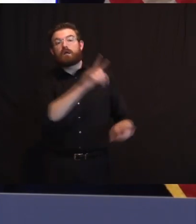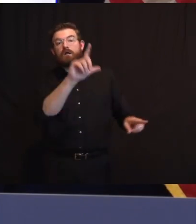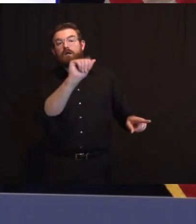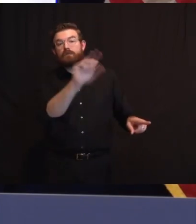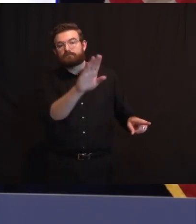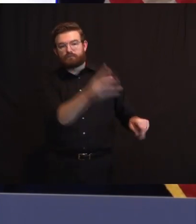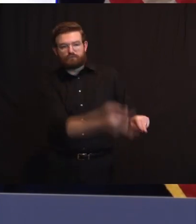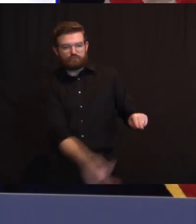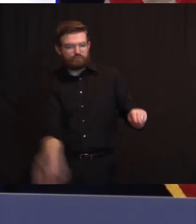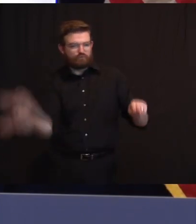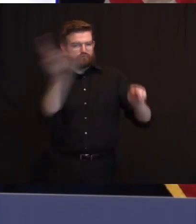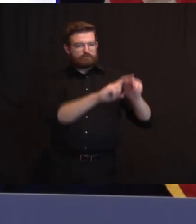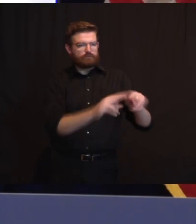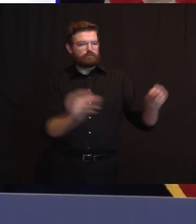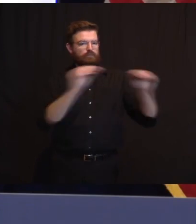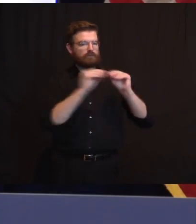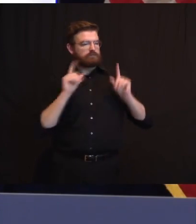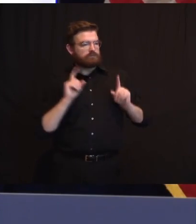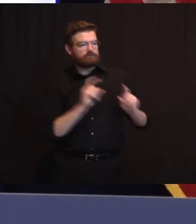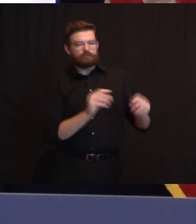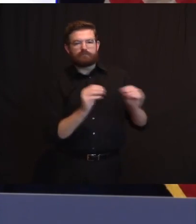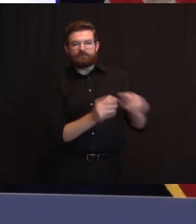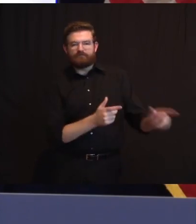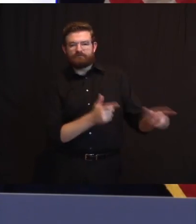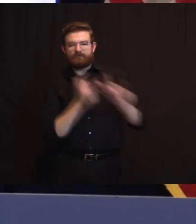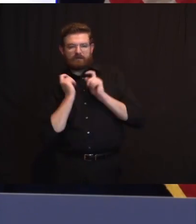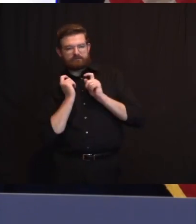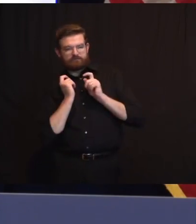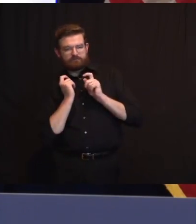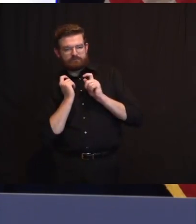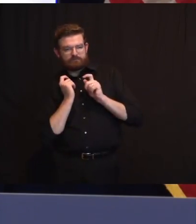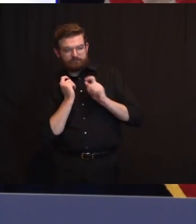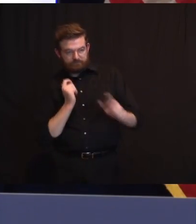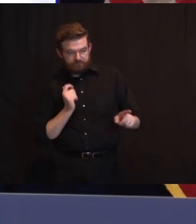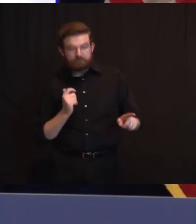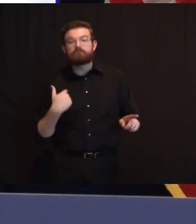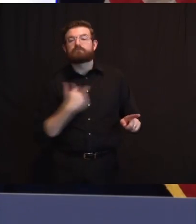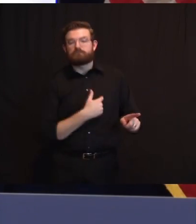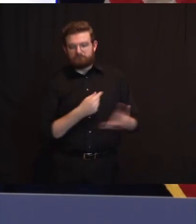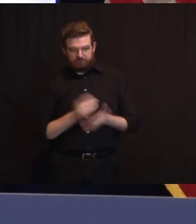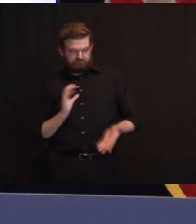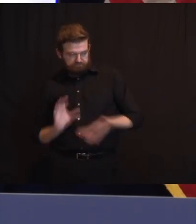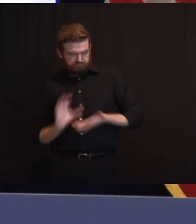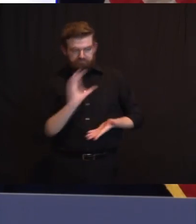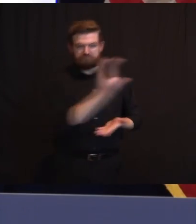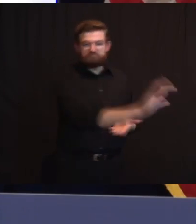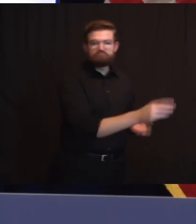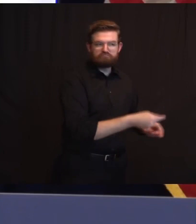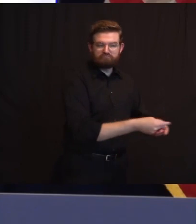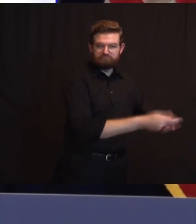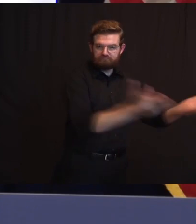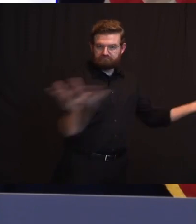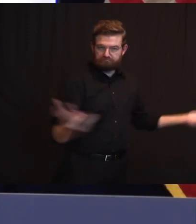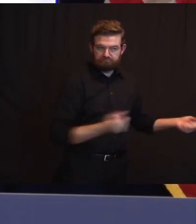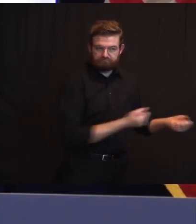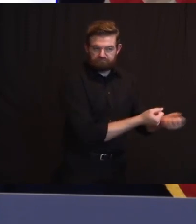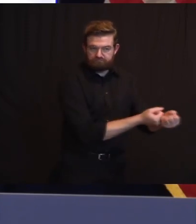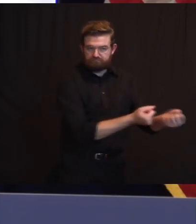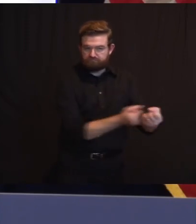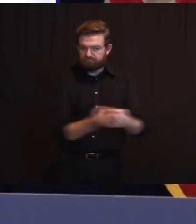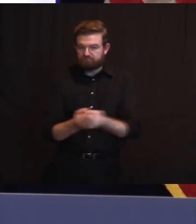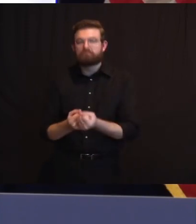also strengthen and upgrade the existing healthcare laboratory system resources for infectious disease testing.